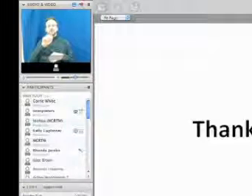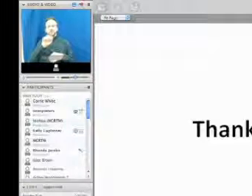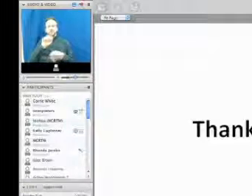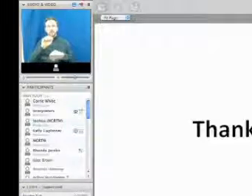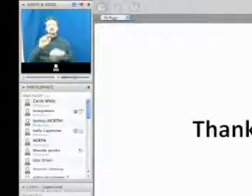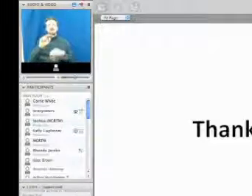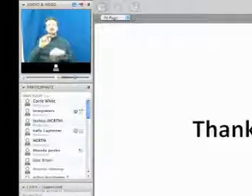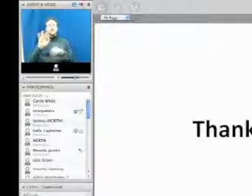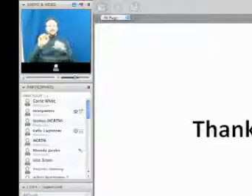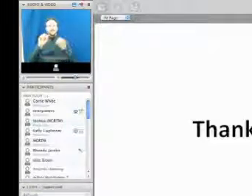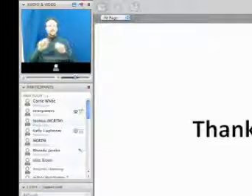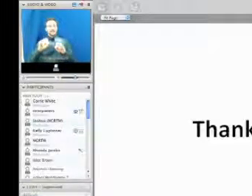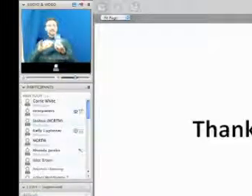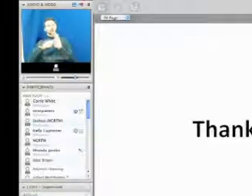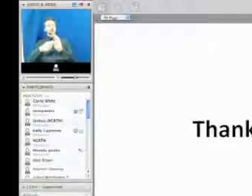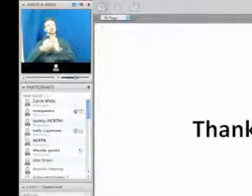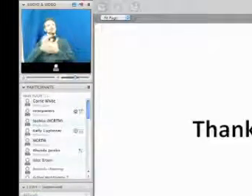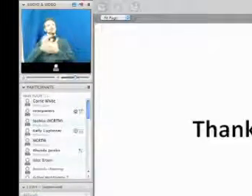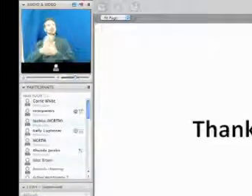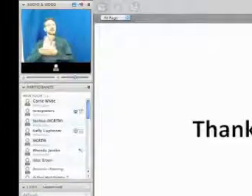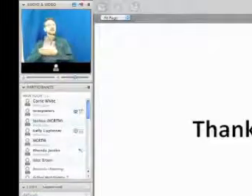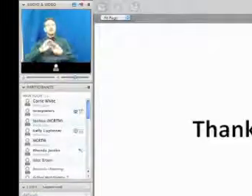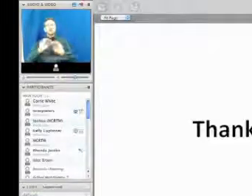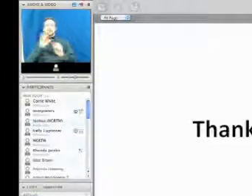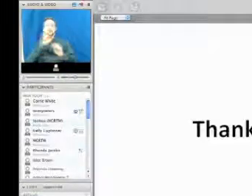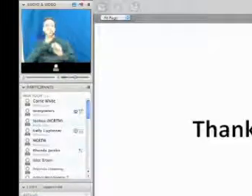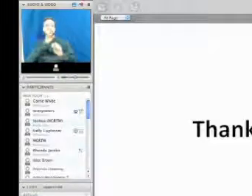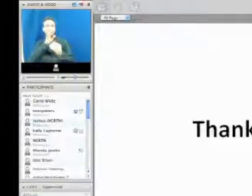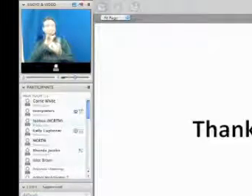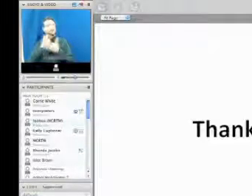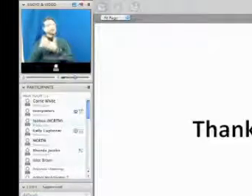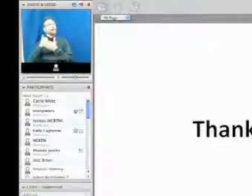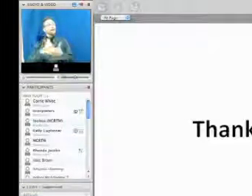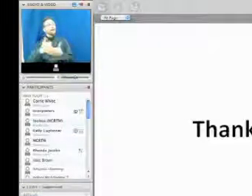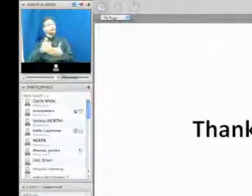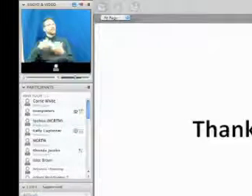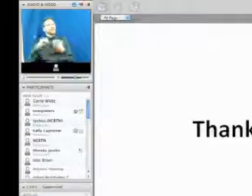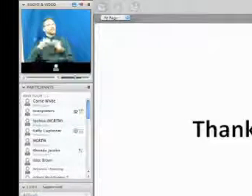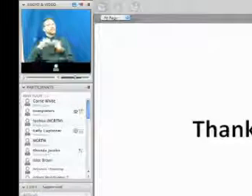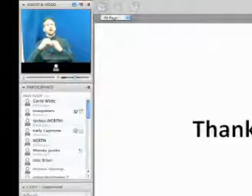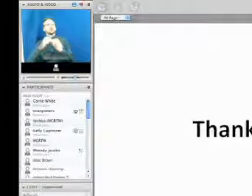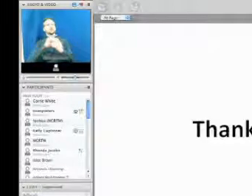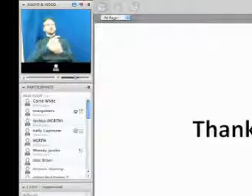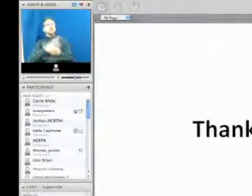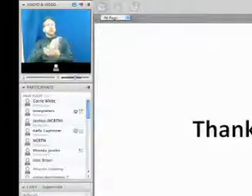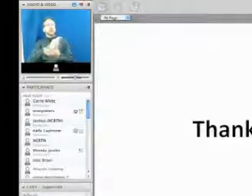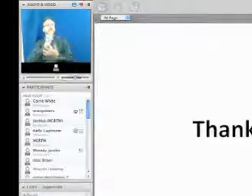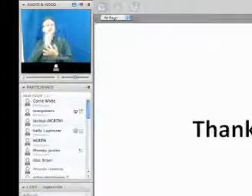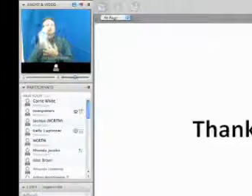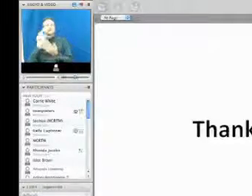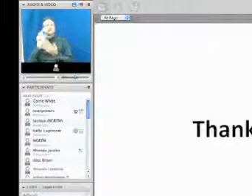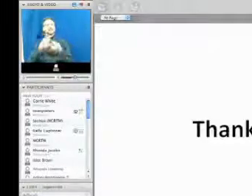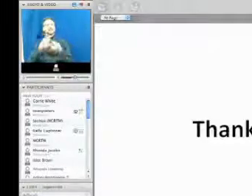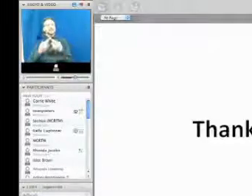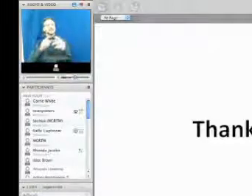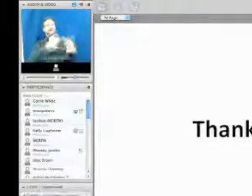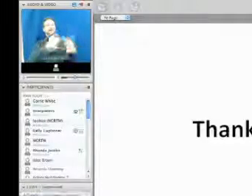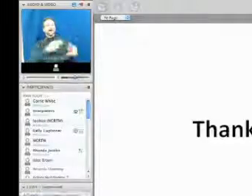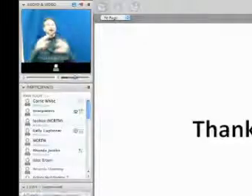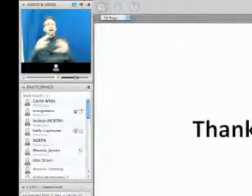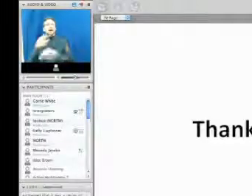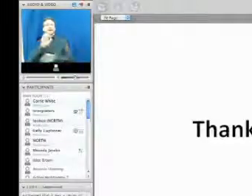it was more easy to transition between scenes. Yeah. So, well, again, thank you. Appreciate your